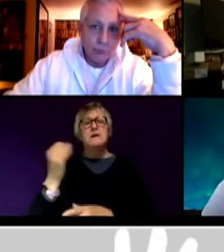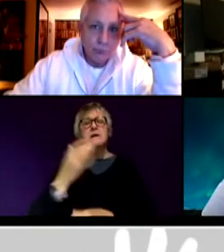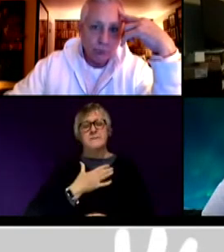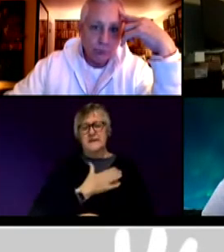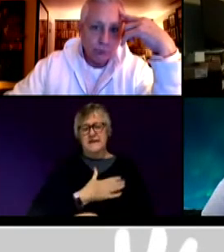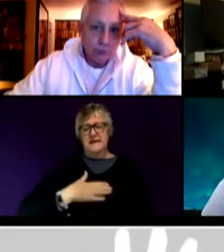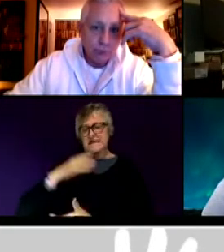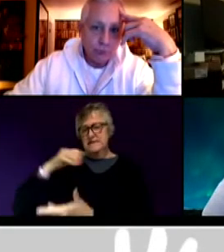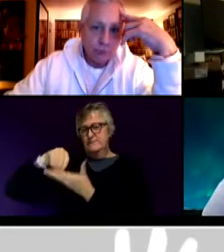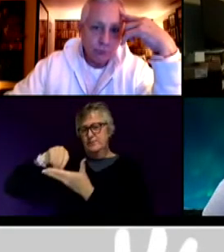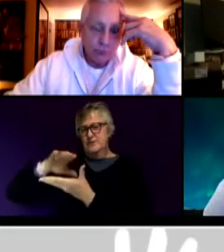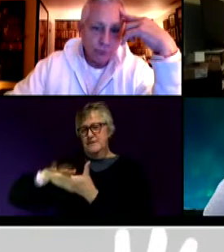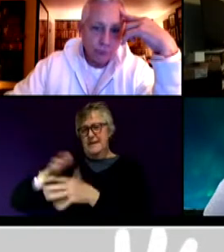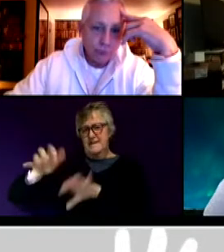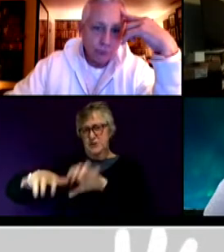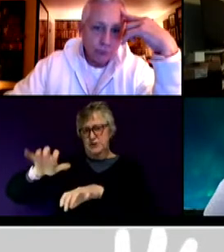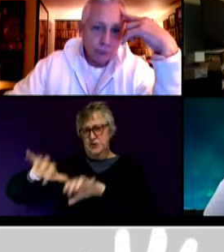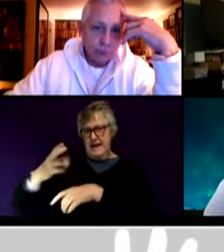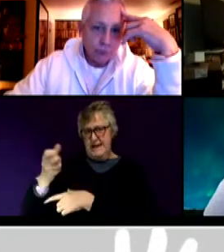next meeting.